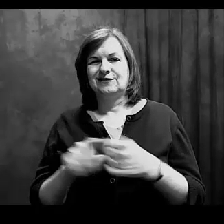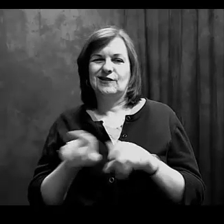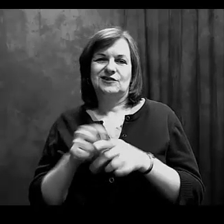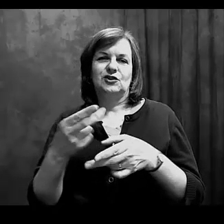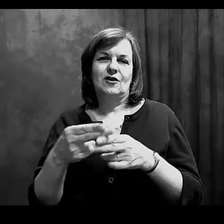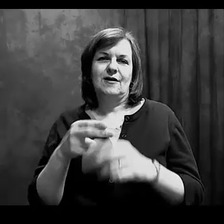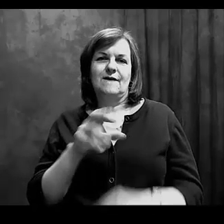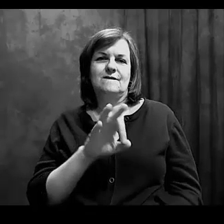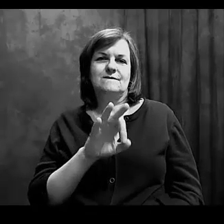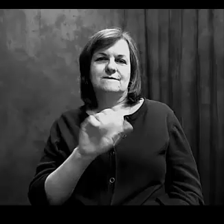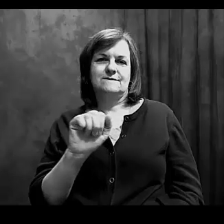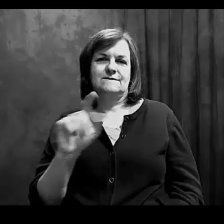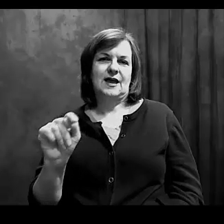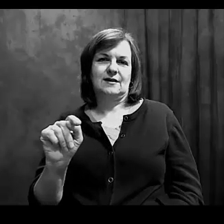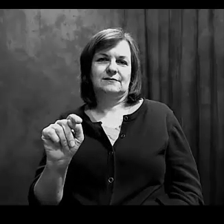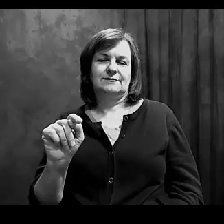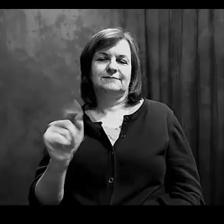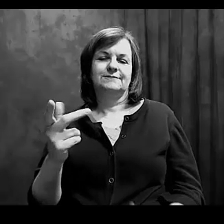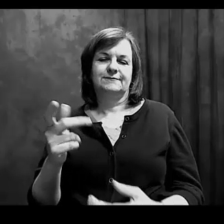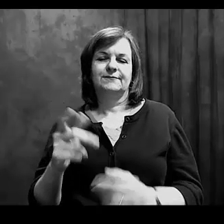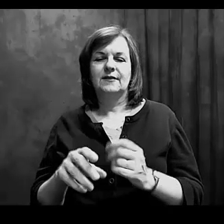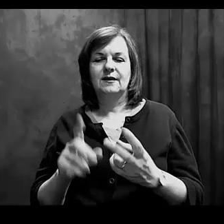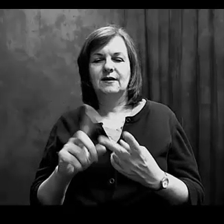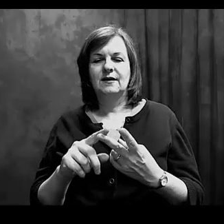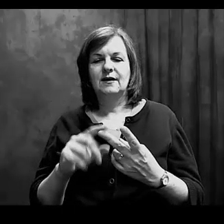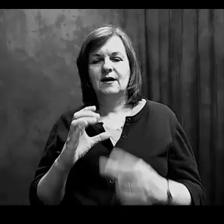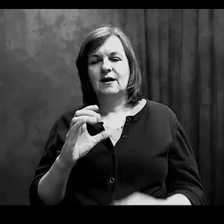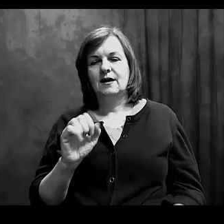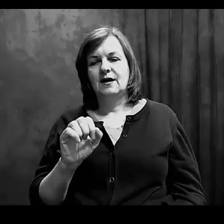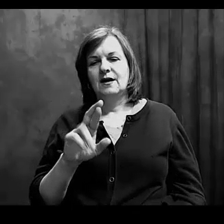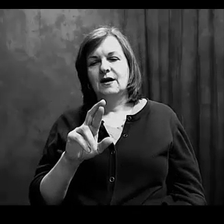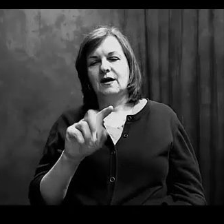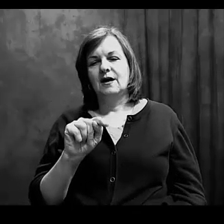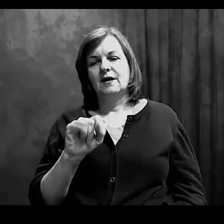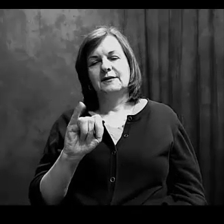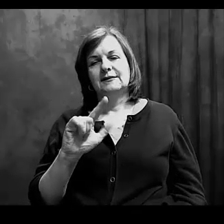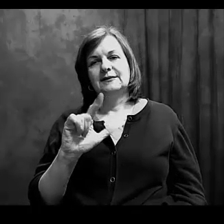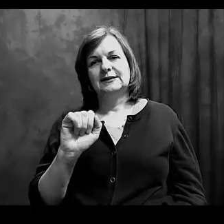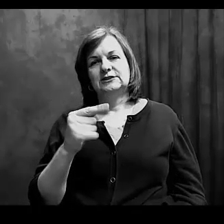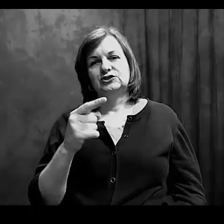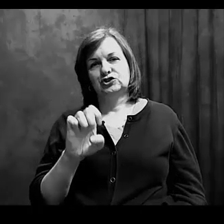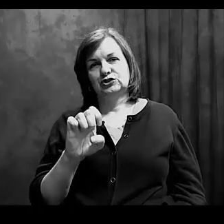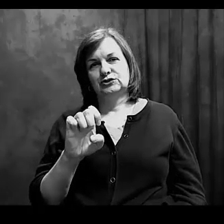fat, found pretty much everywhere, right? Cartilage,